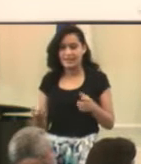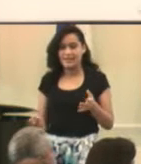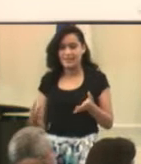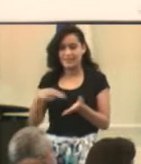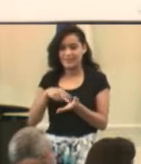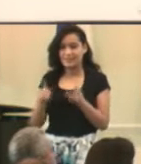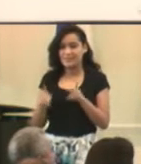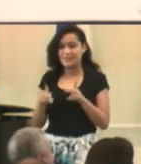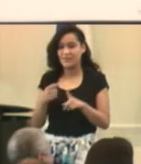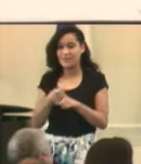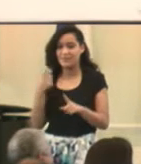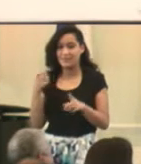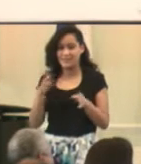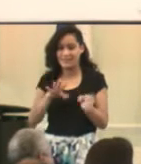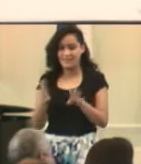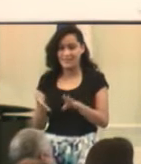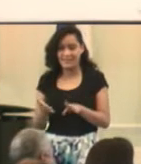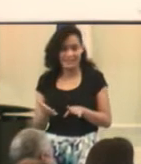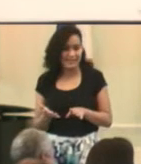dead like Lazarus, right?